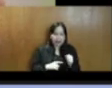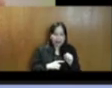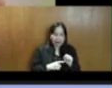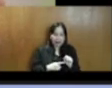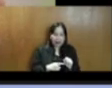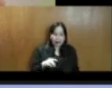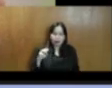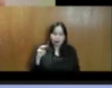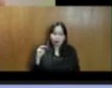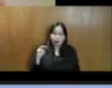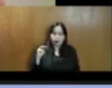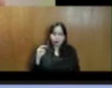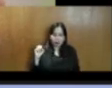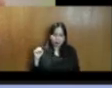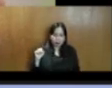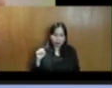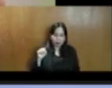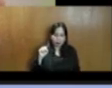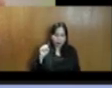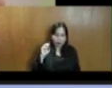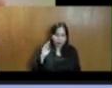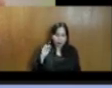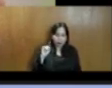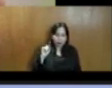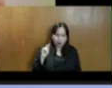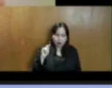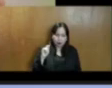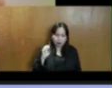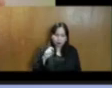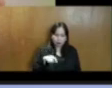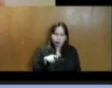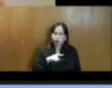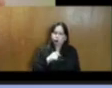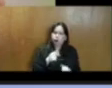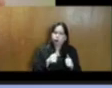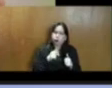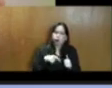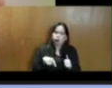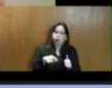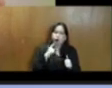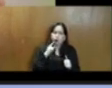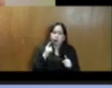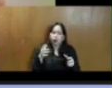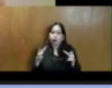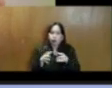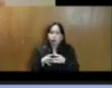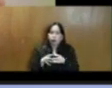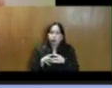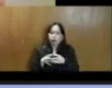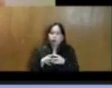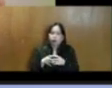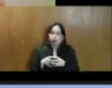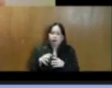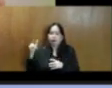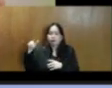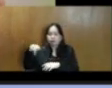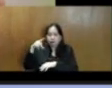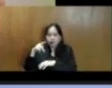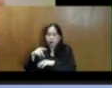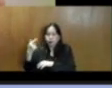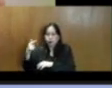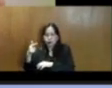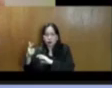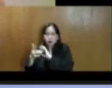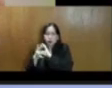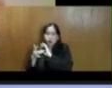Ms. Hustim Bastem. So which particular sectors are critical in the Philippine green and digital economy, and